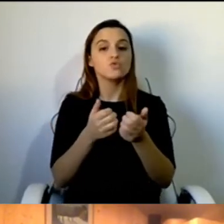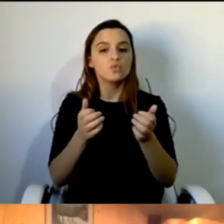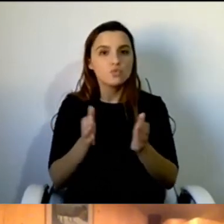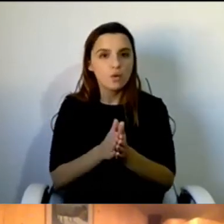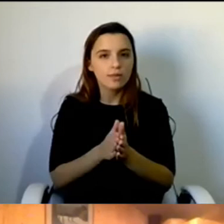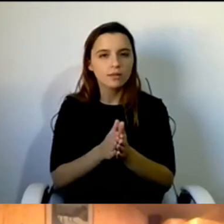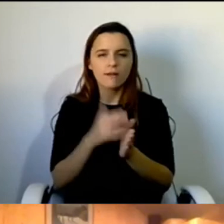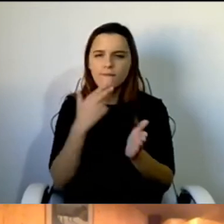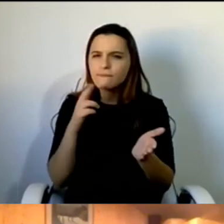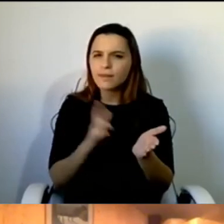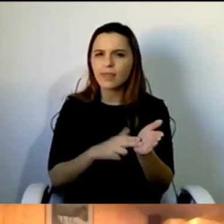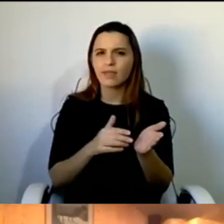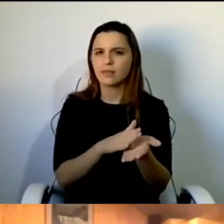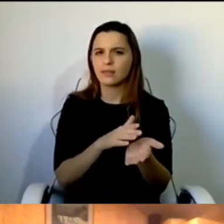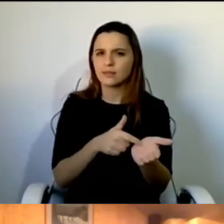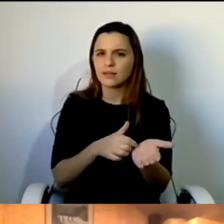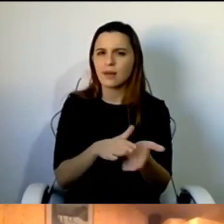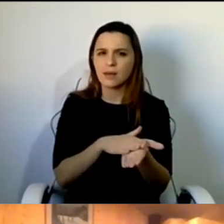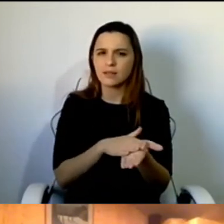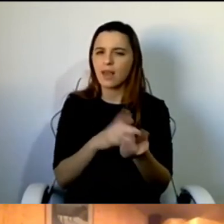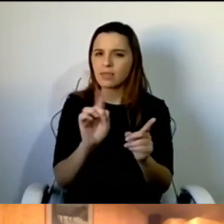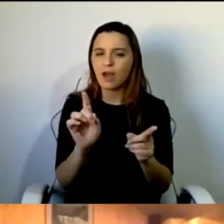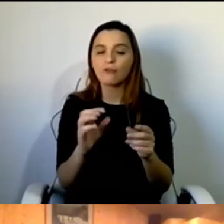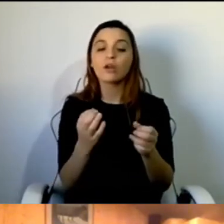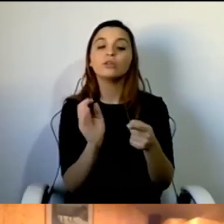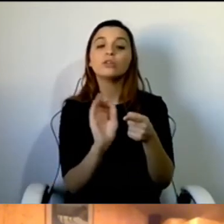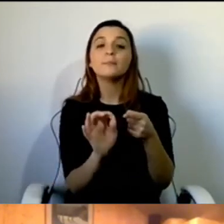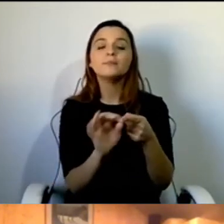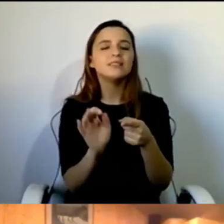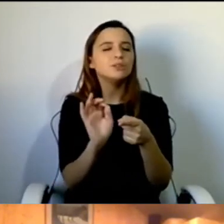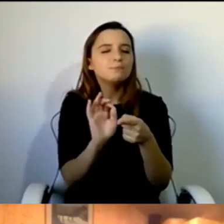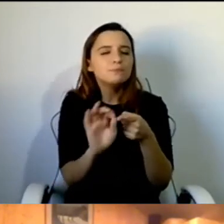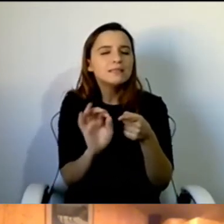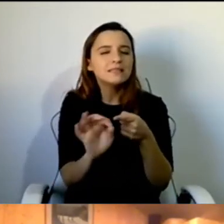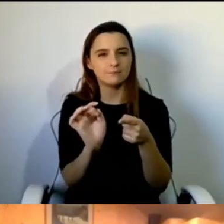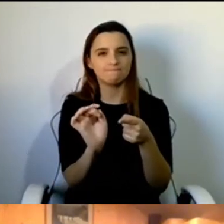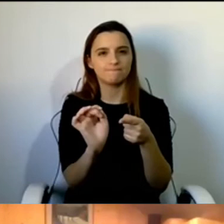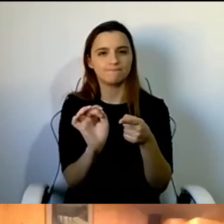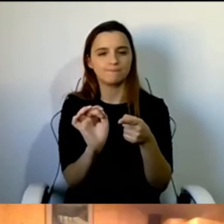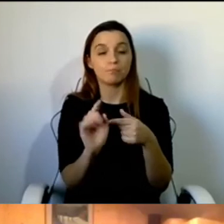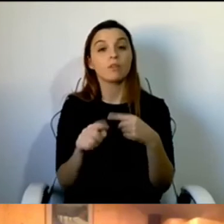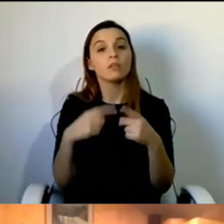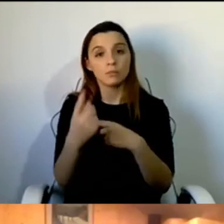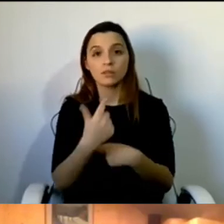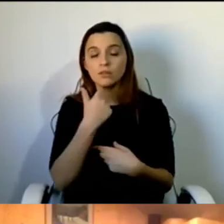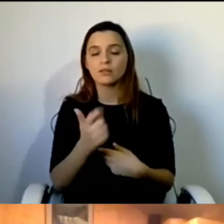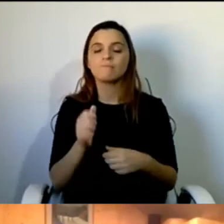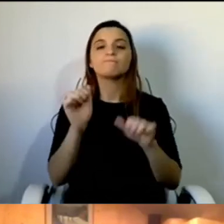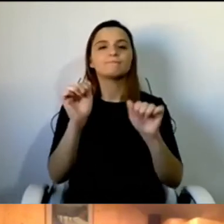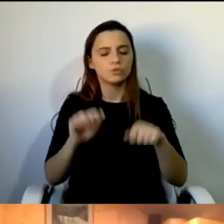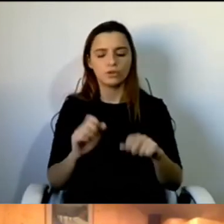type. And then they started with saying like, okay, this wasn't the thing. They took away